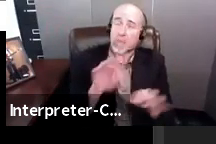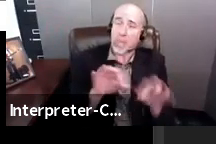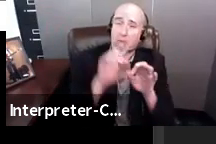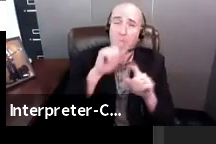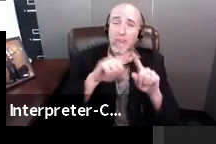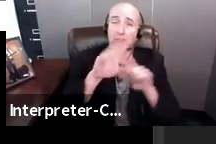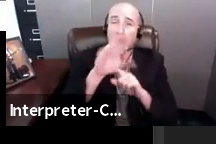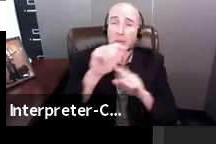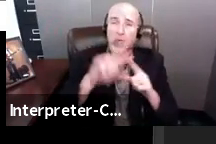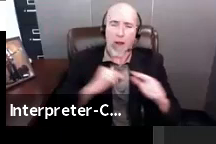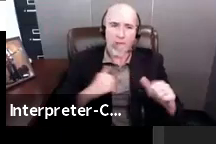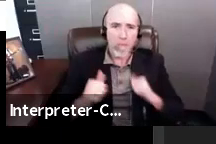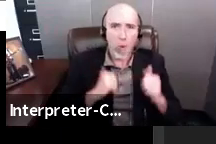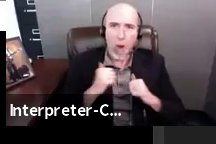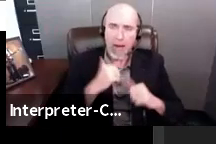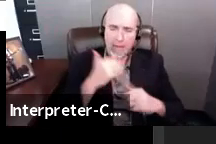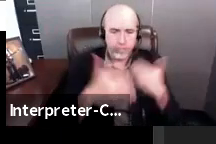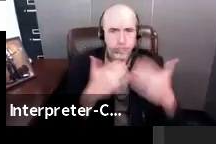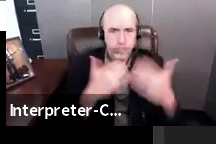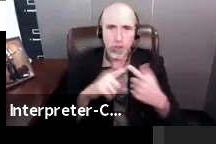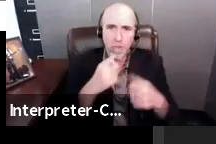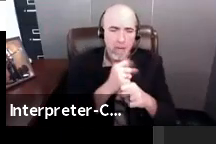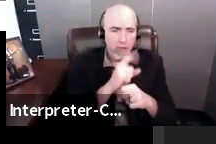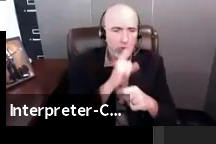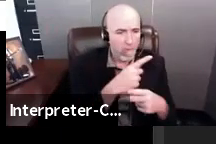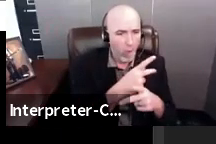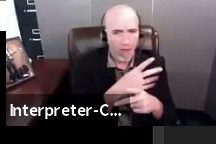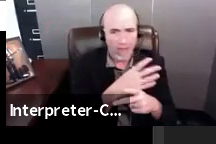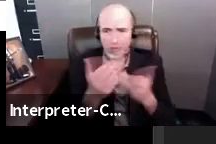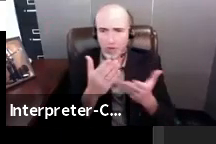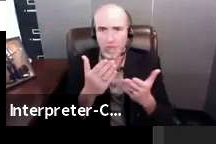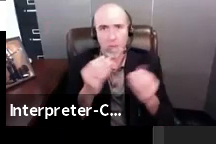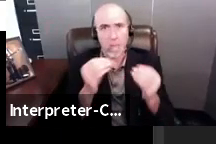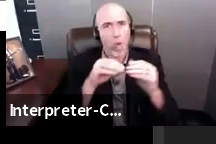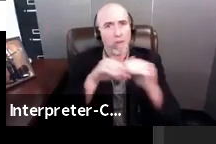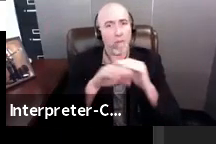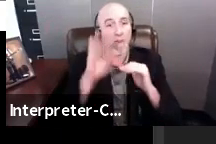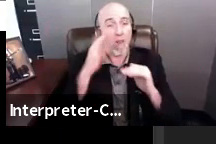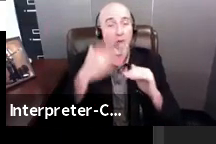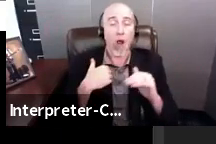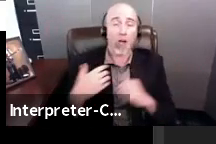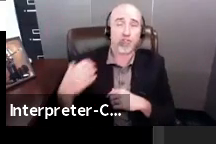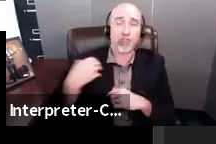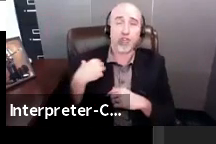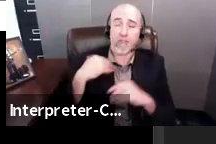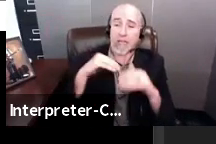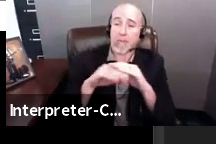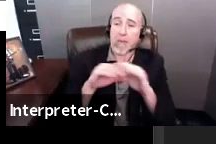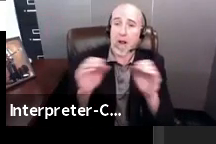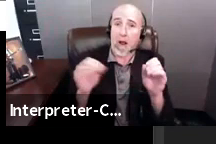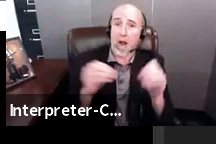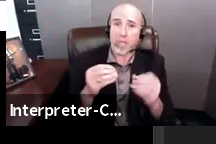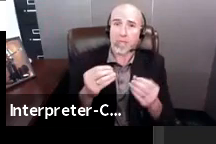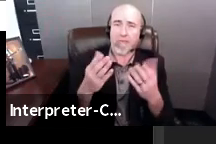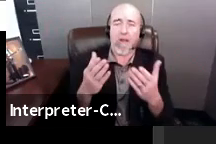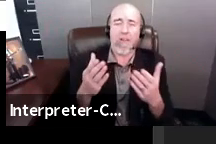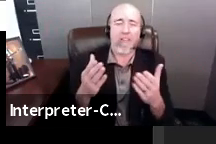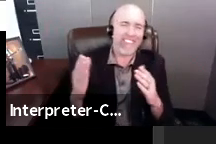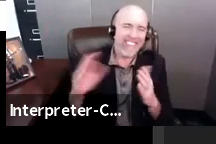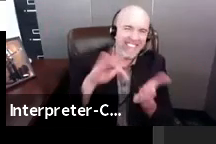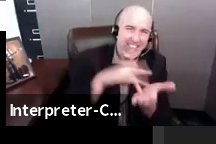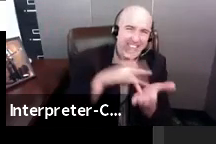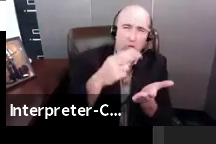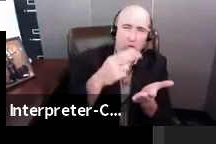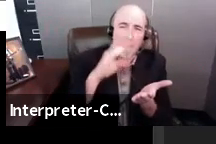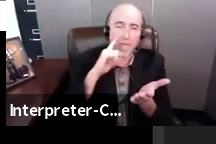take proactive steps to make products and services accessible. That's why our Chief Accessibility Office serves as a central hub for